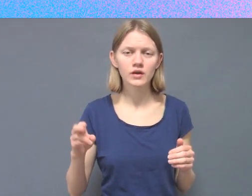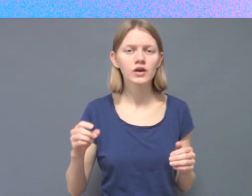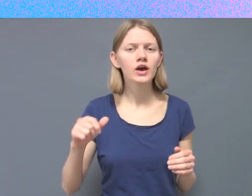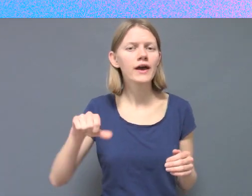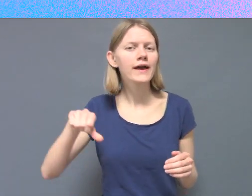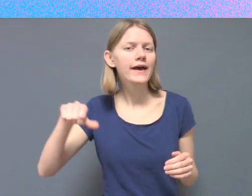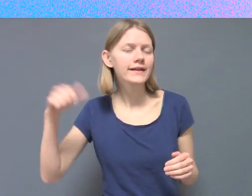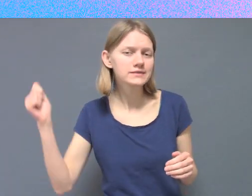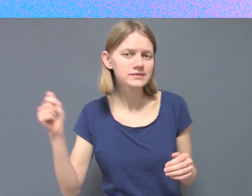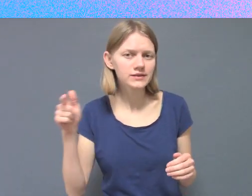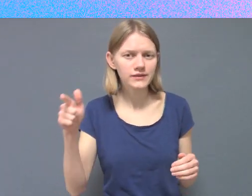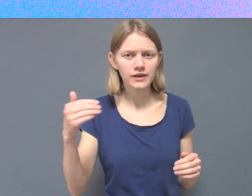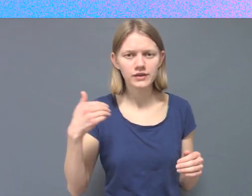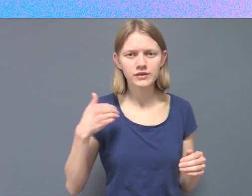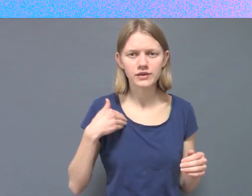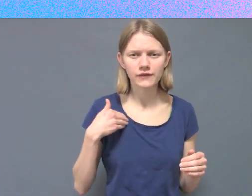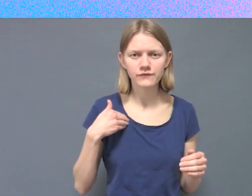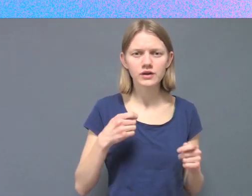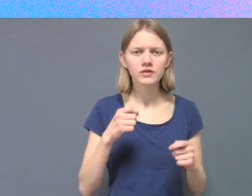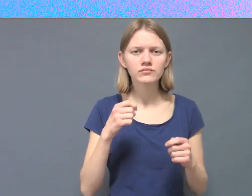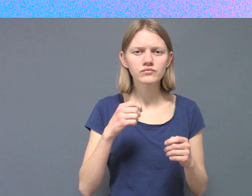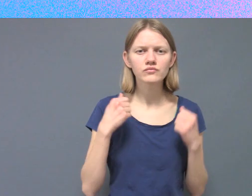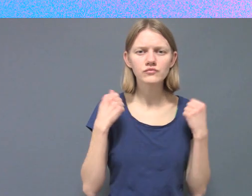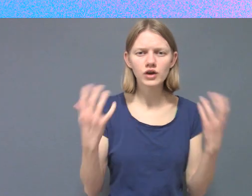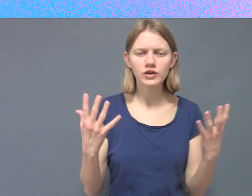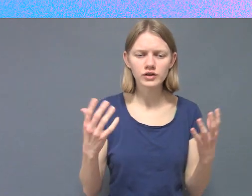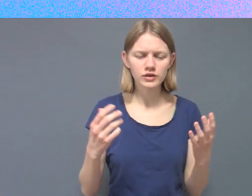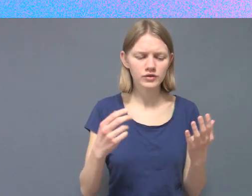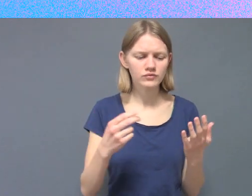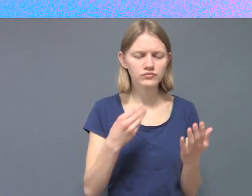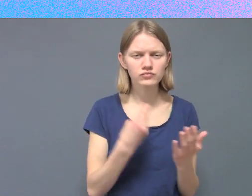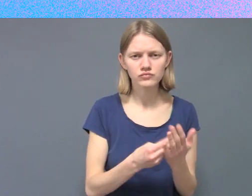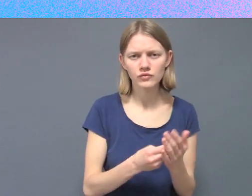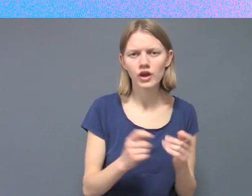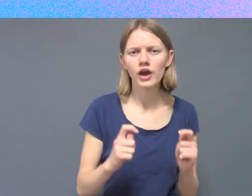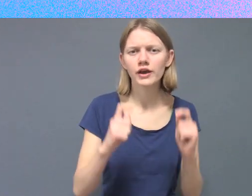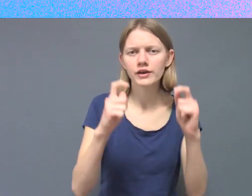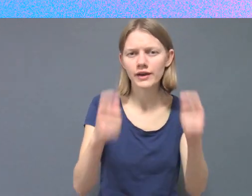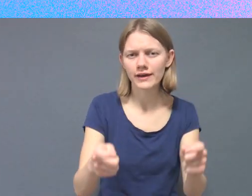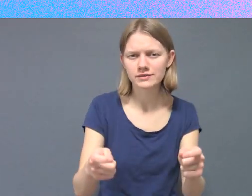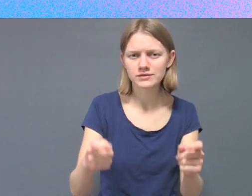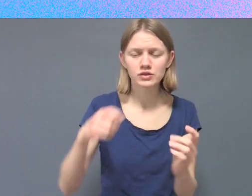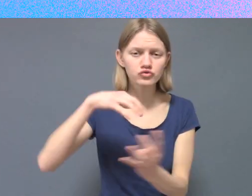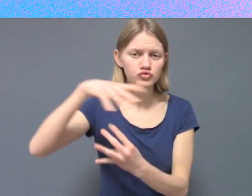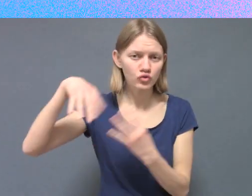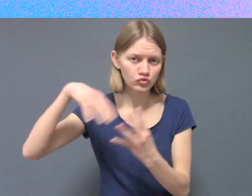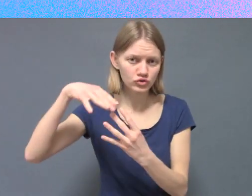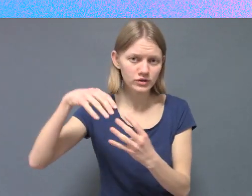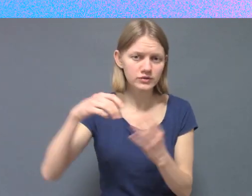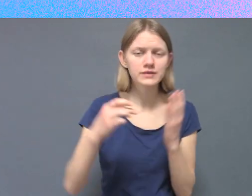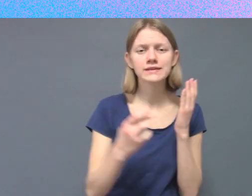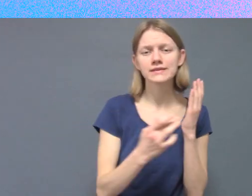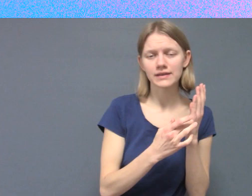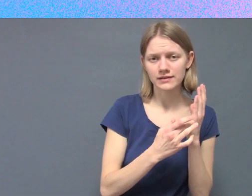and initiatives, like its University Ambassador Program, to which any student can apply to. Moreover,